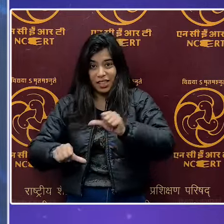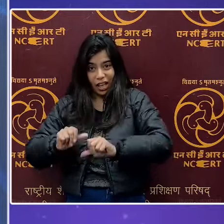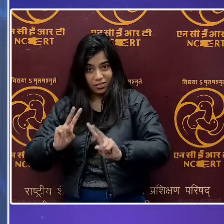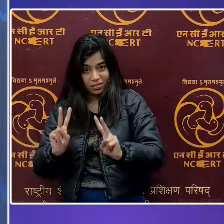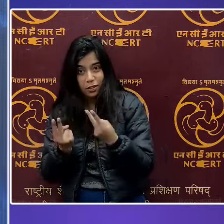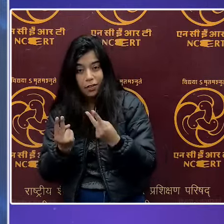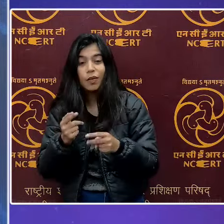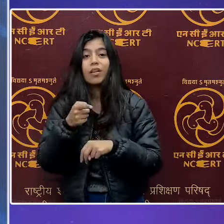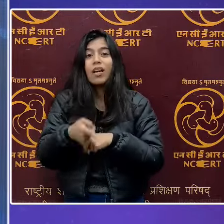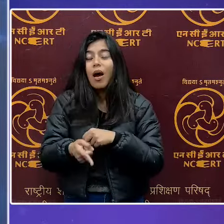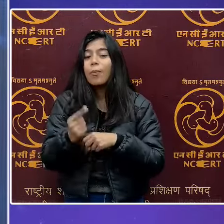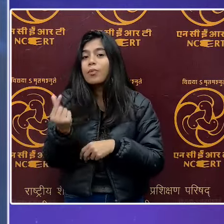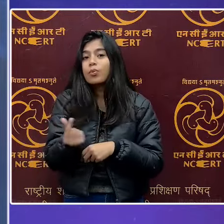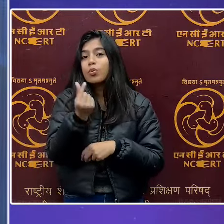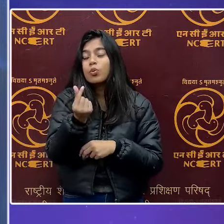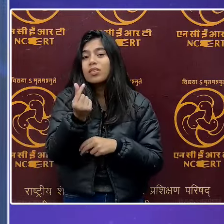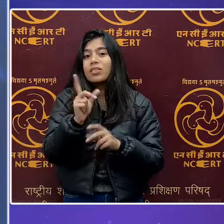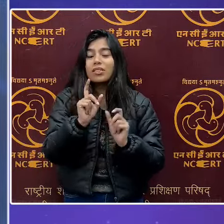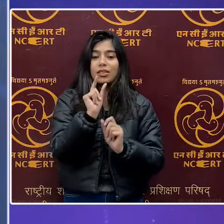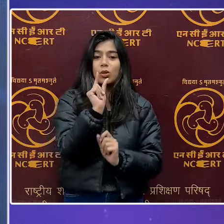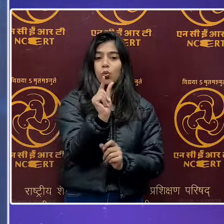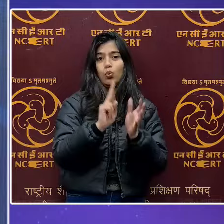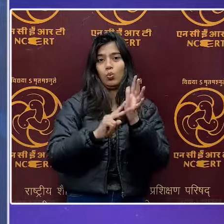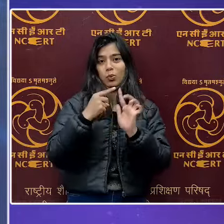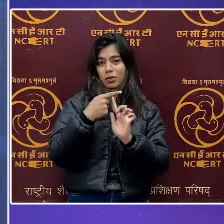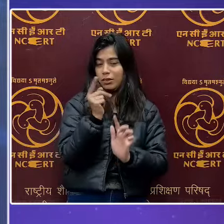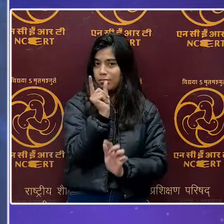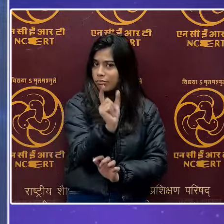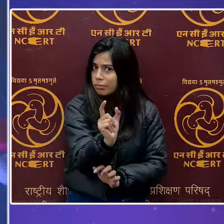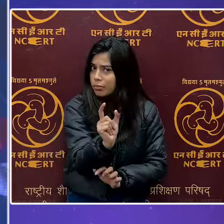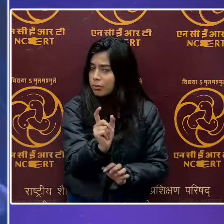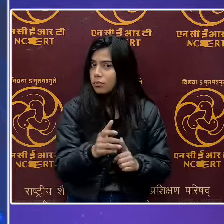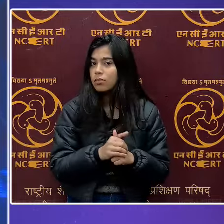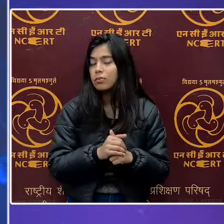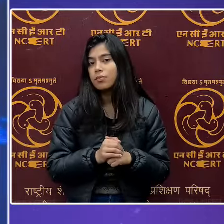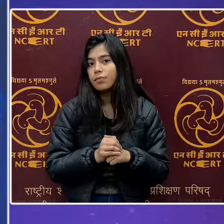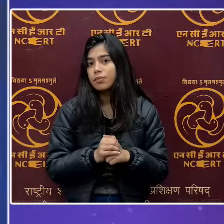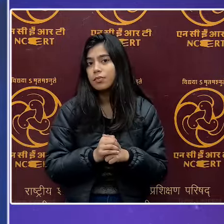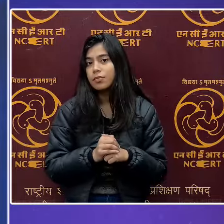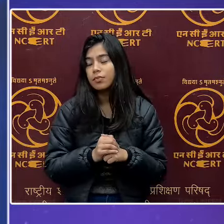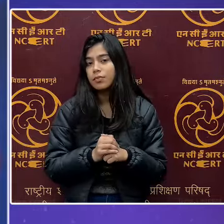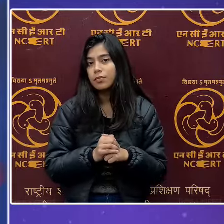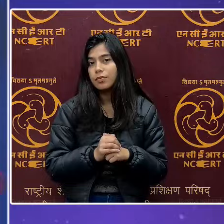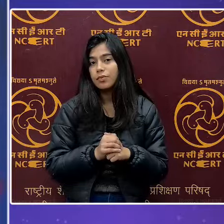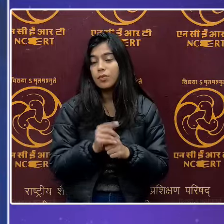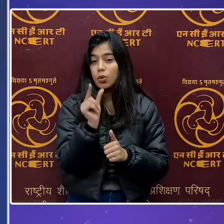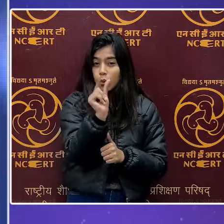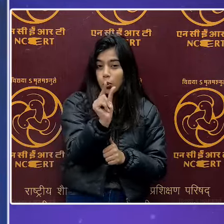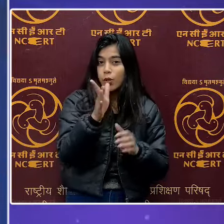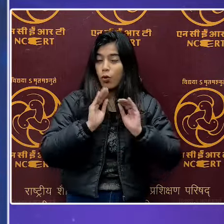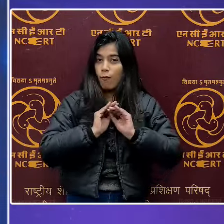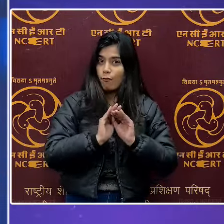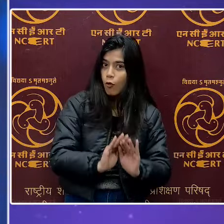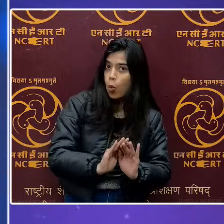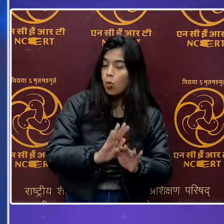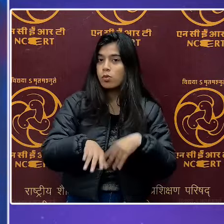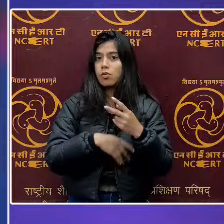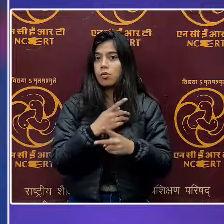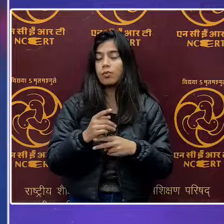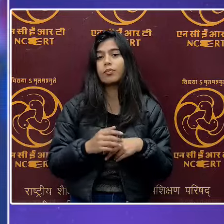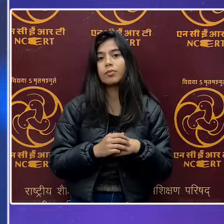with a small letter only. Is it the same with every unit? With every unit. Like unit of force you must have seen in earlier